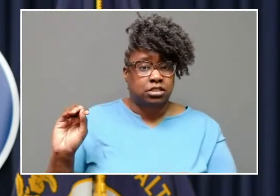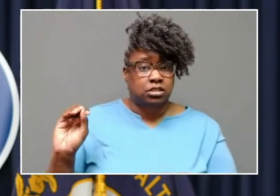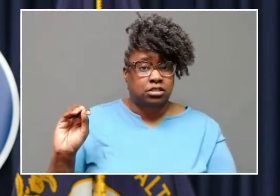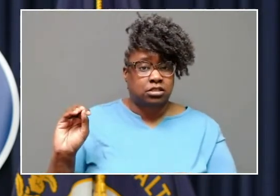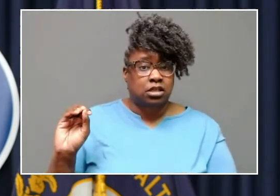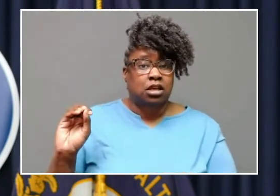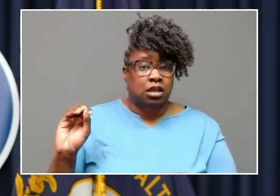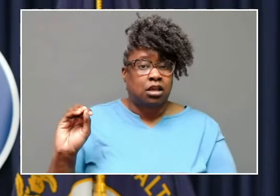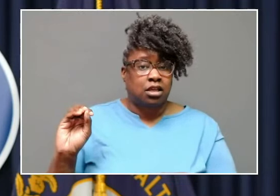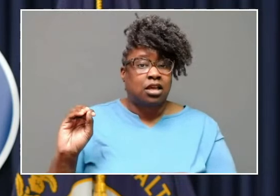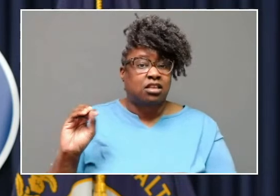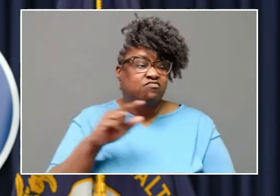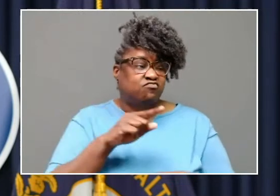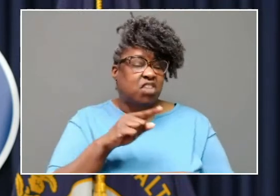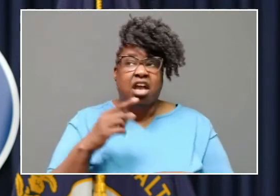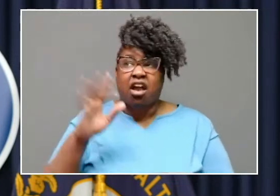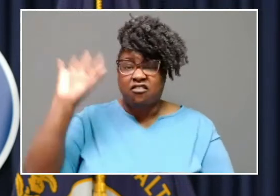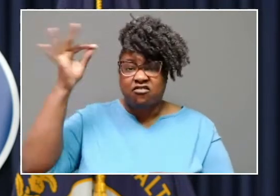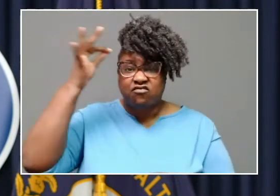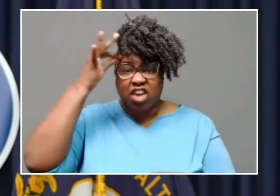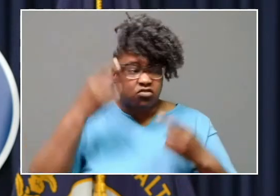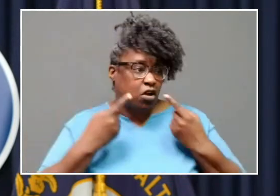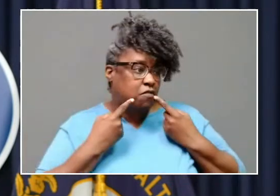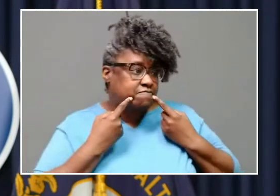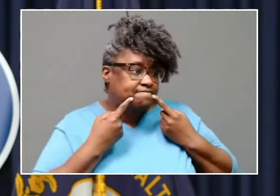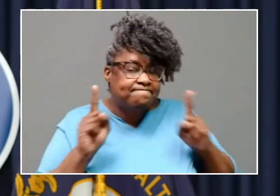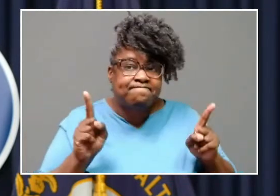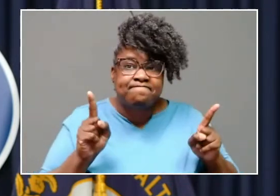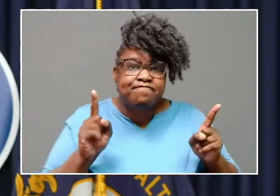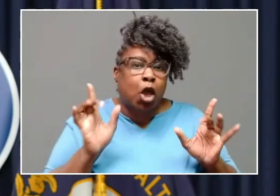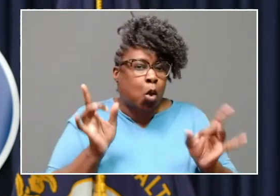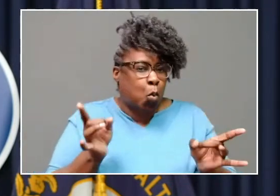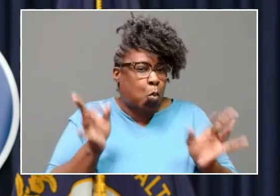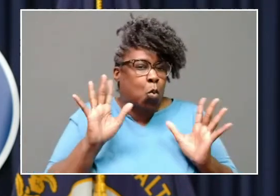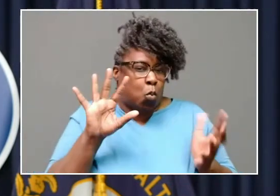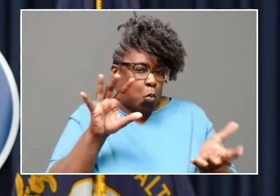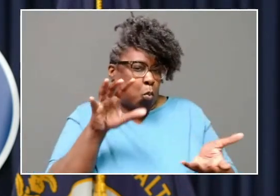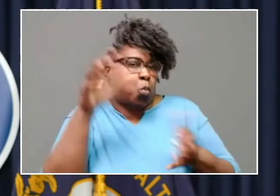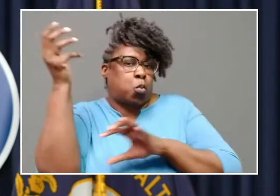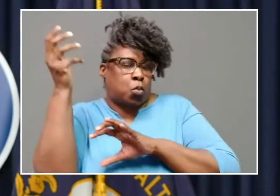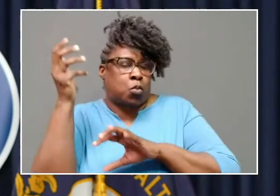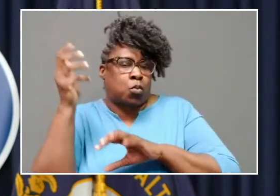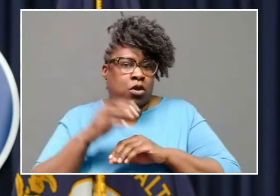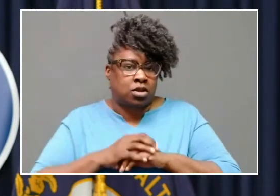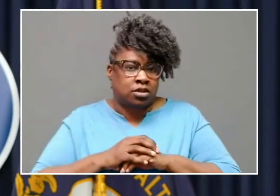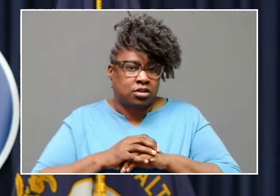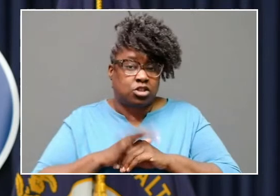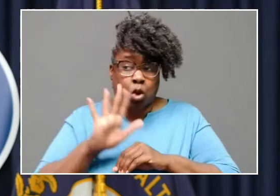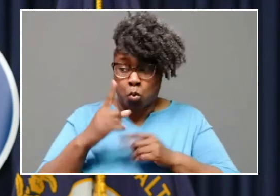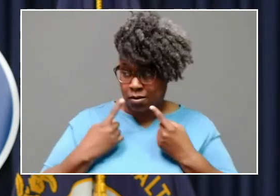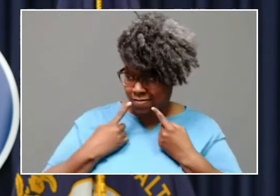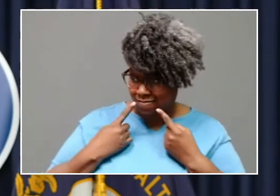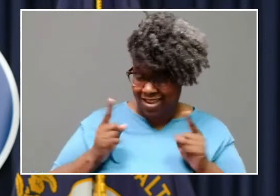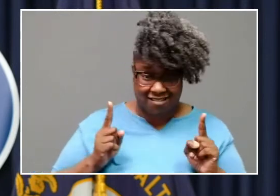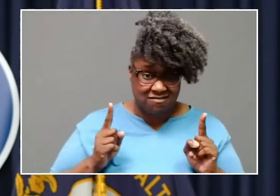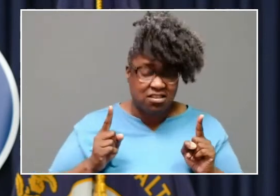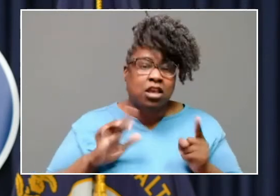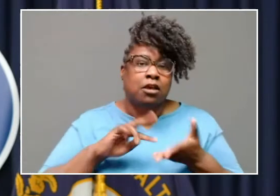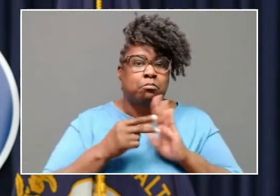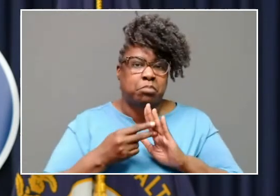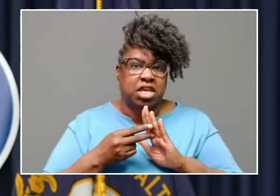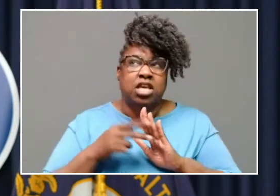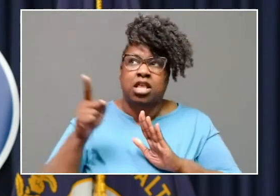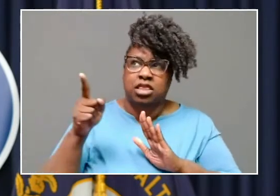federal declaration of disaster, which we believe will get us the public assistance that's helping roads and